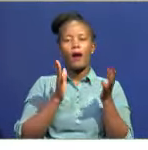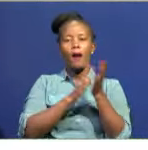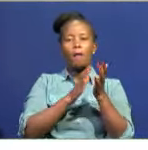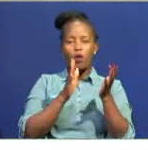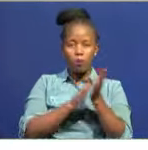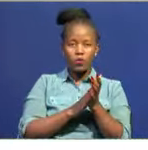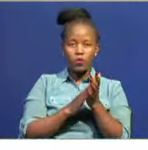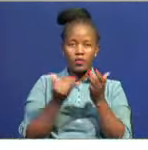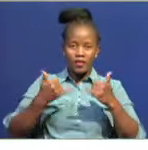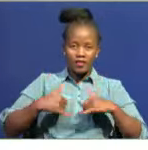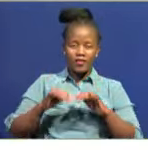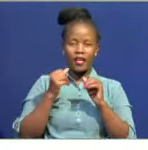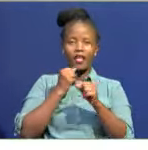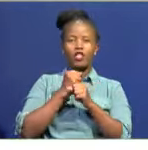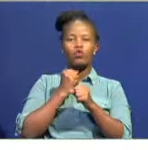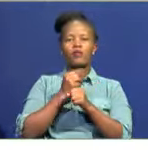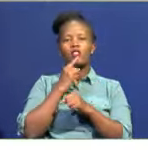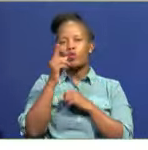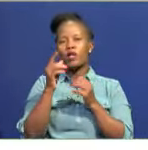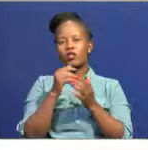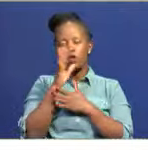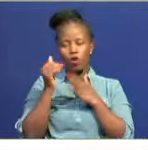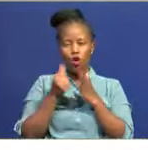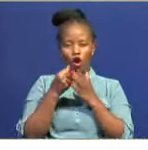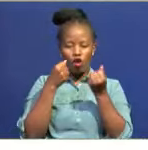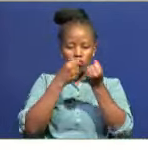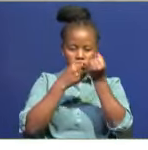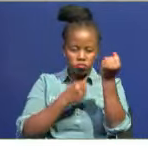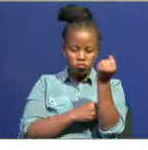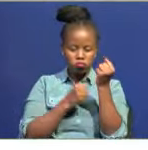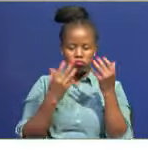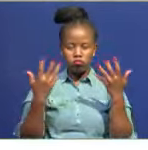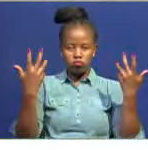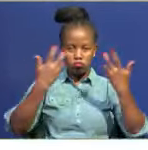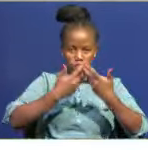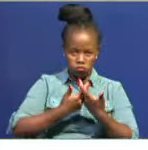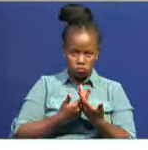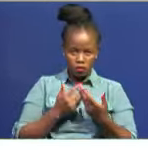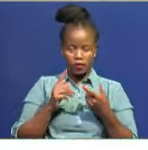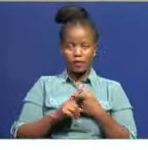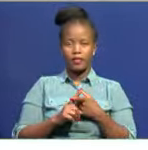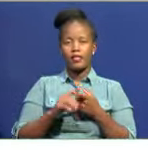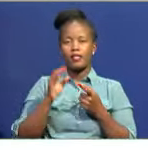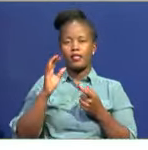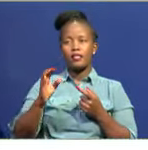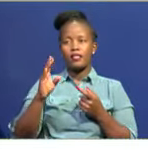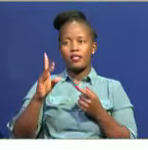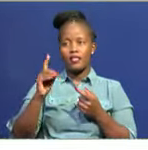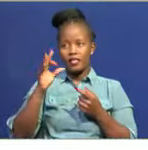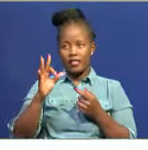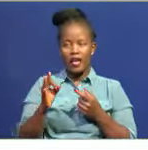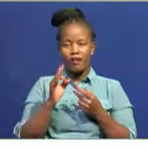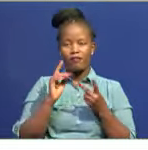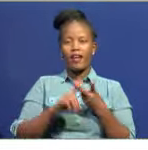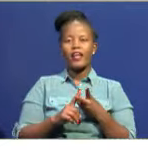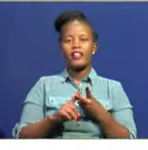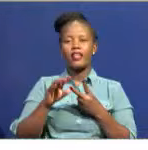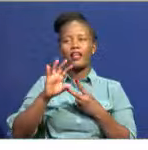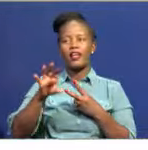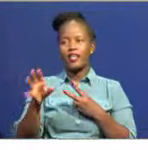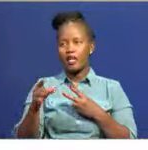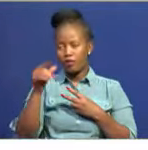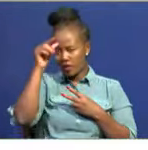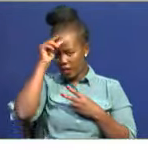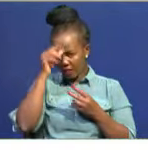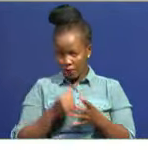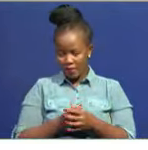consolidate bursaries and scholarships from the Ministry of Education, the National Government Constituencies Development Fund and the county governments. Now